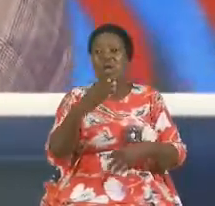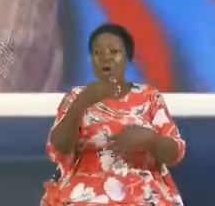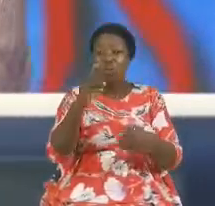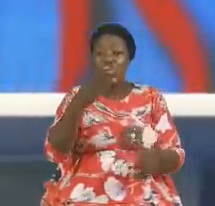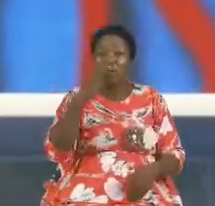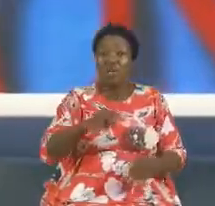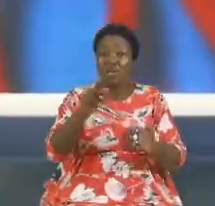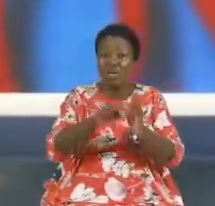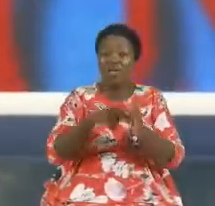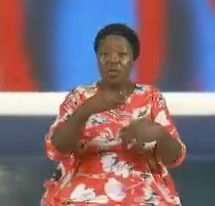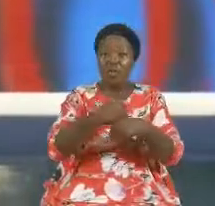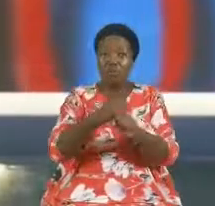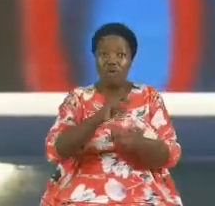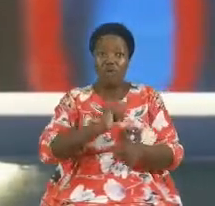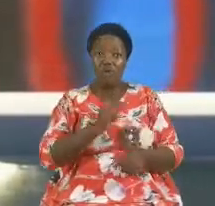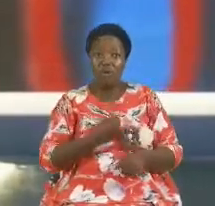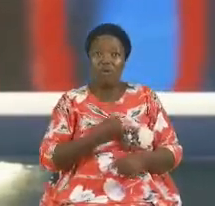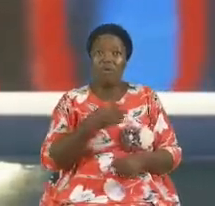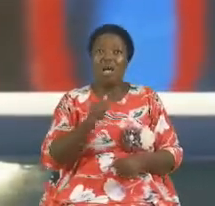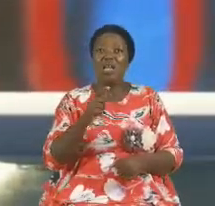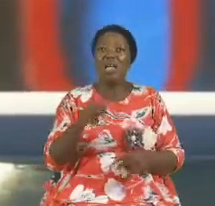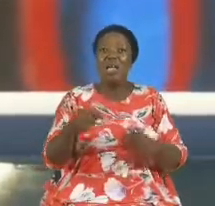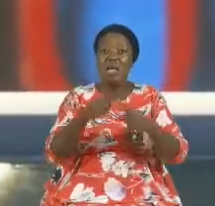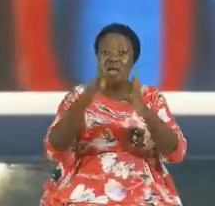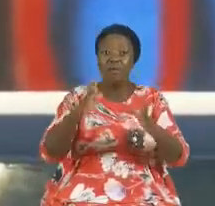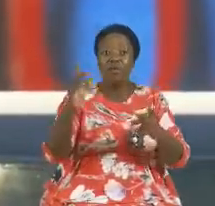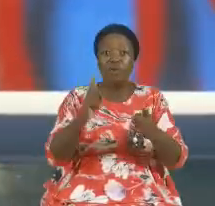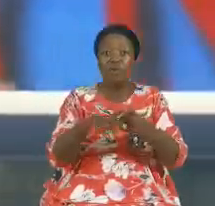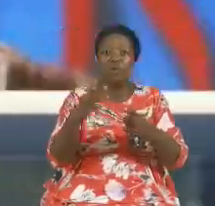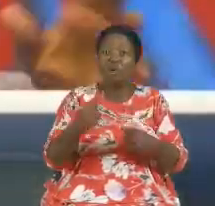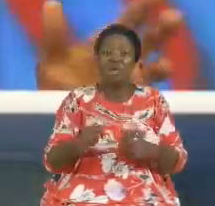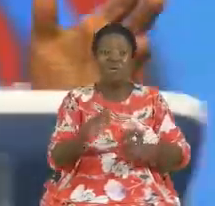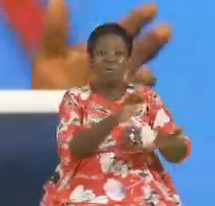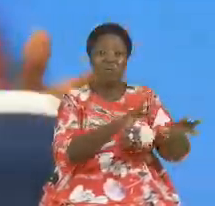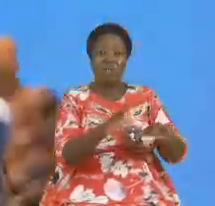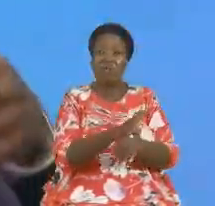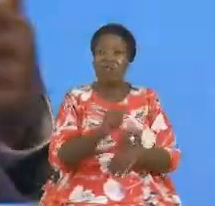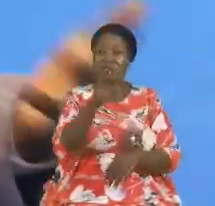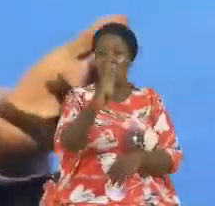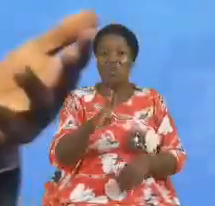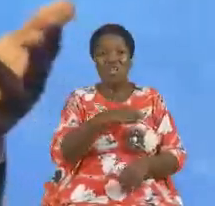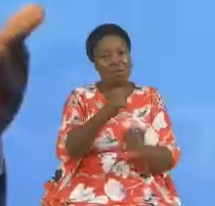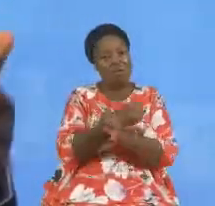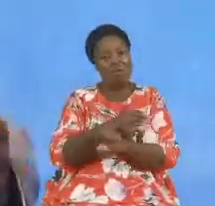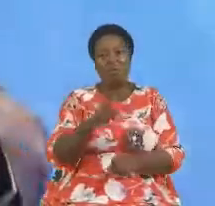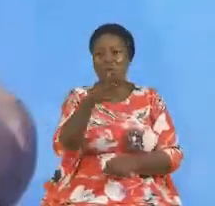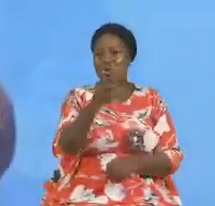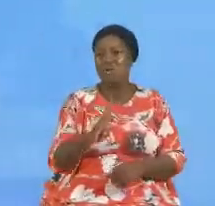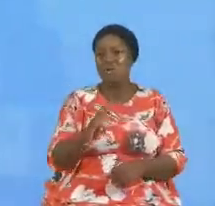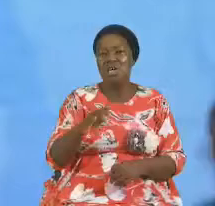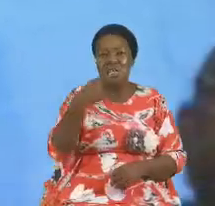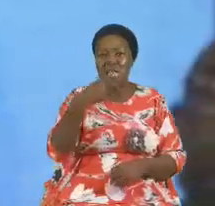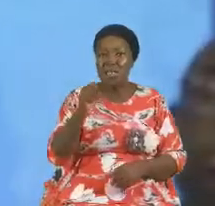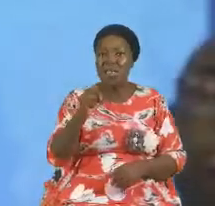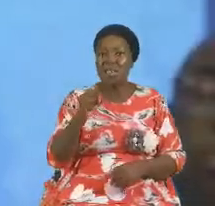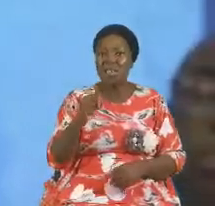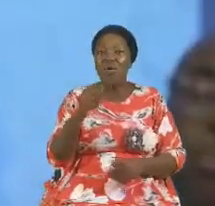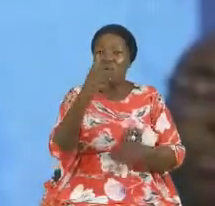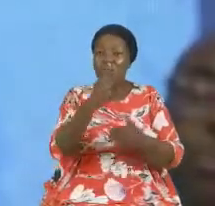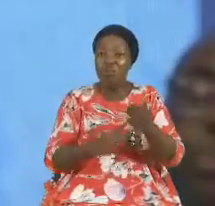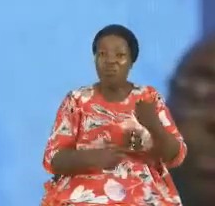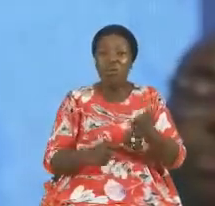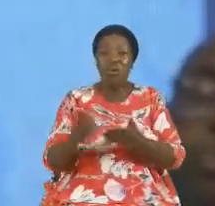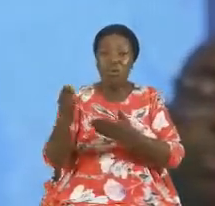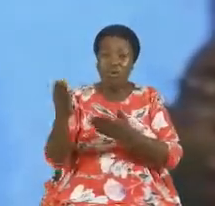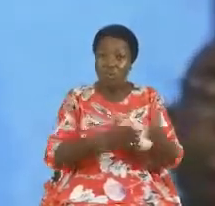an enemy to a holy God. Wickedness makes us enemies to a merciful